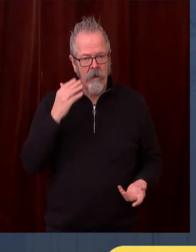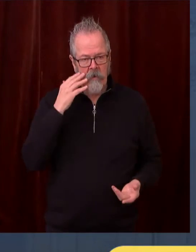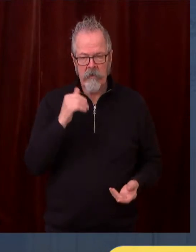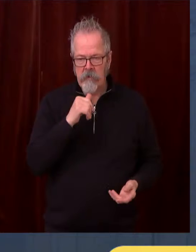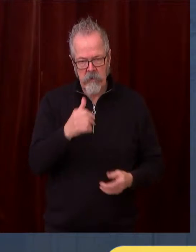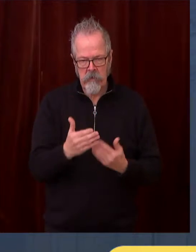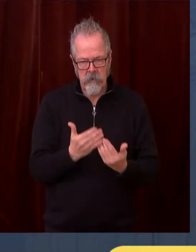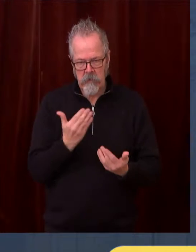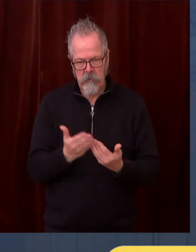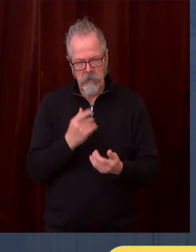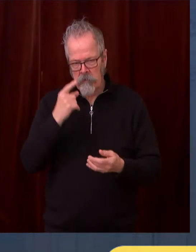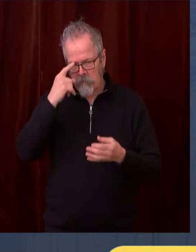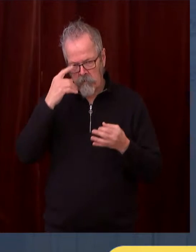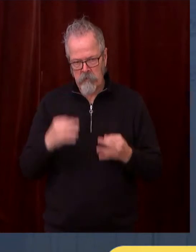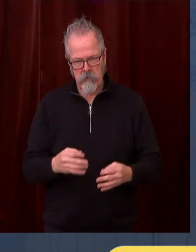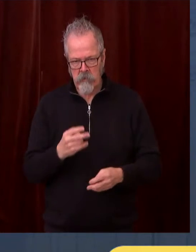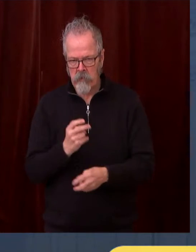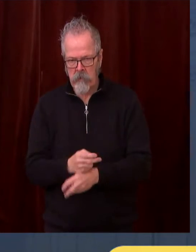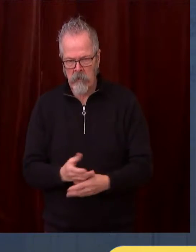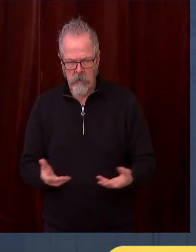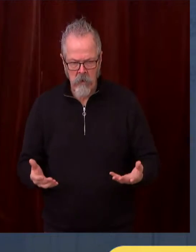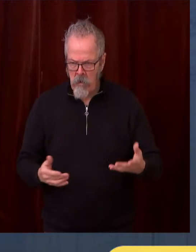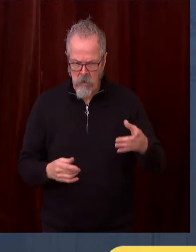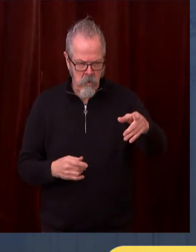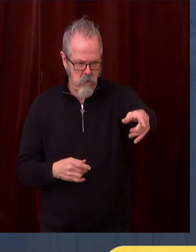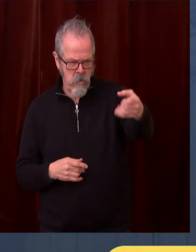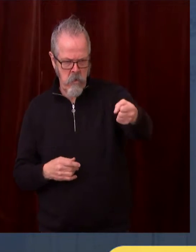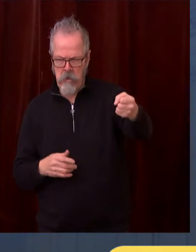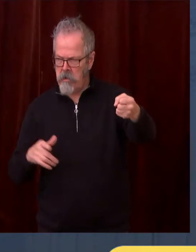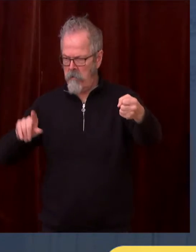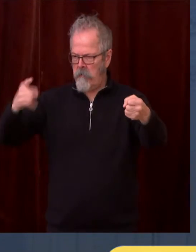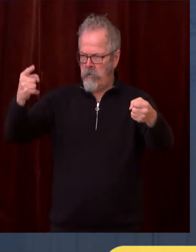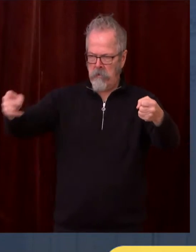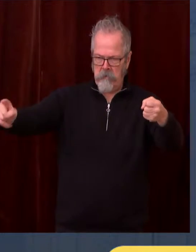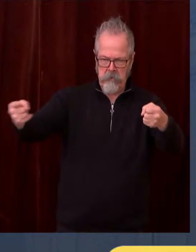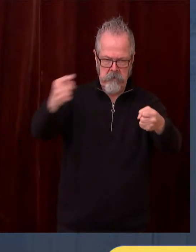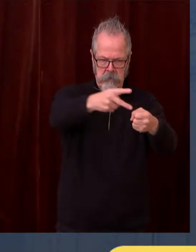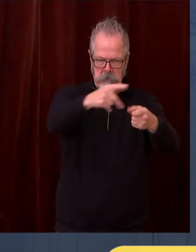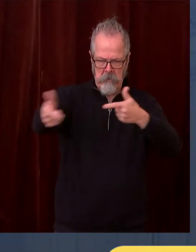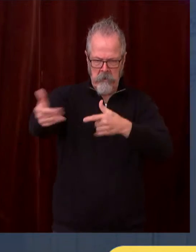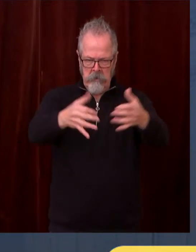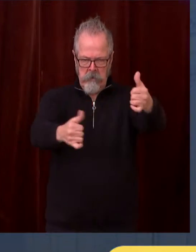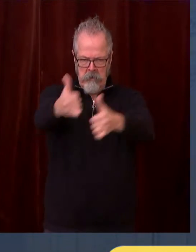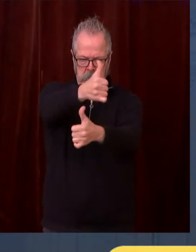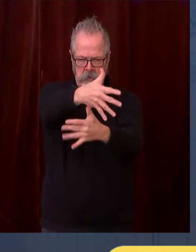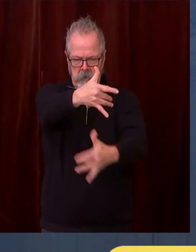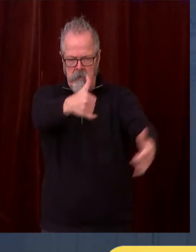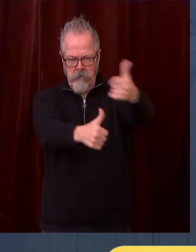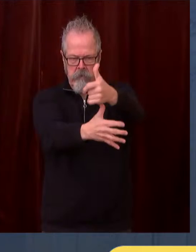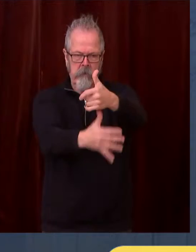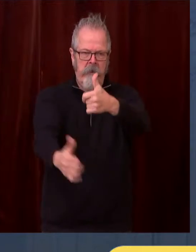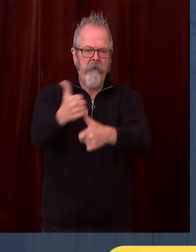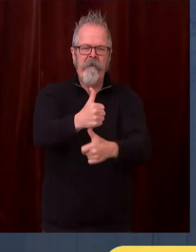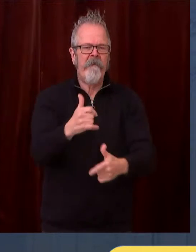be first listening to recommendations from the federal government, then we will be making those more finite decisions. But when we do, yes, there will